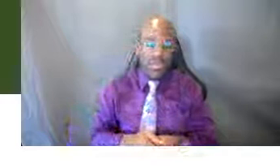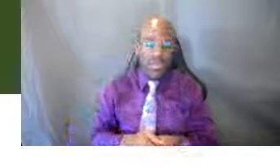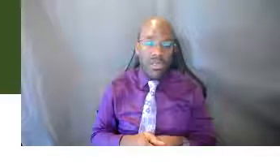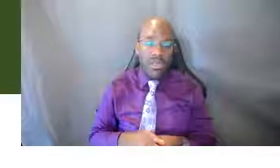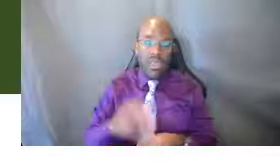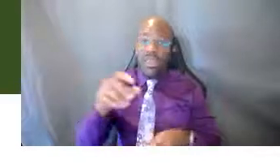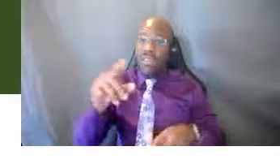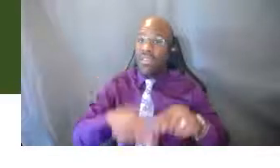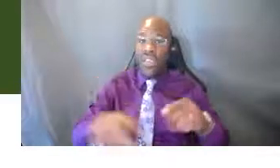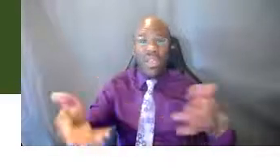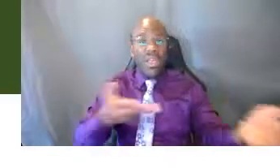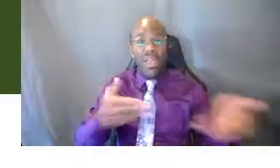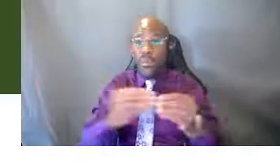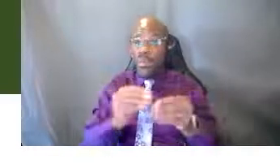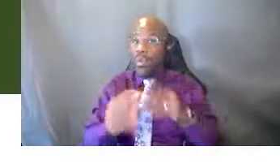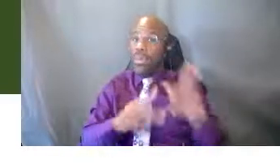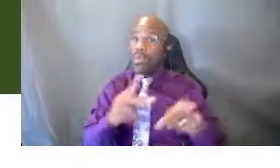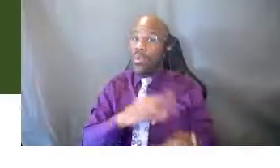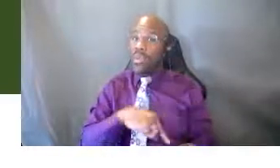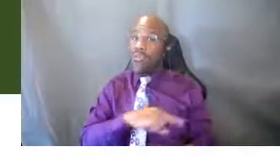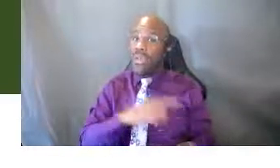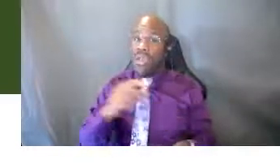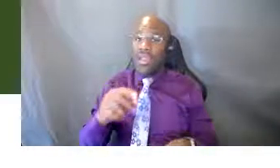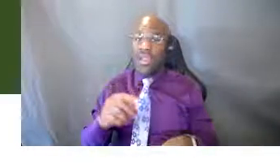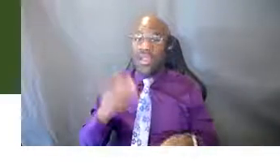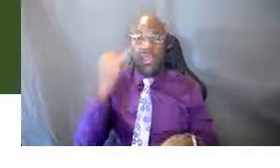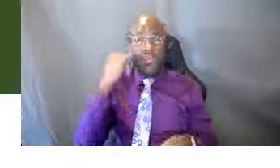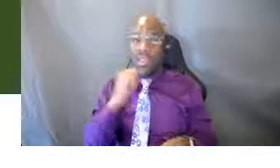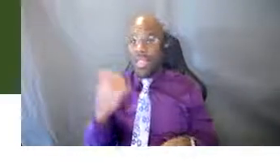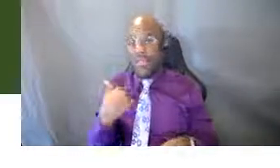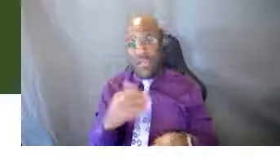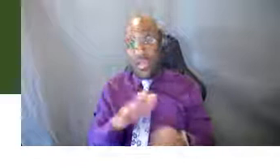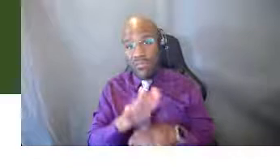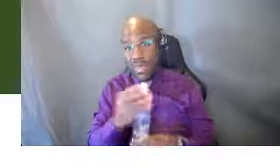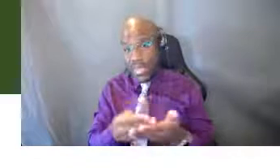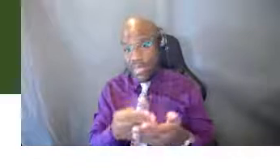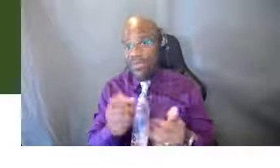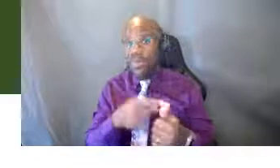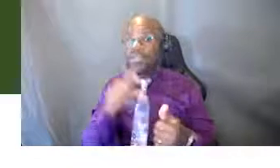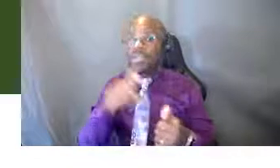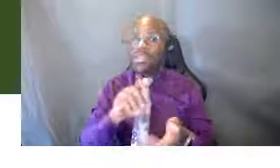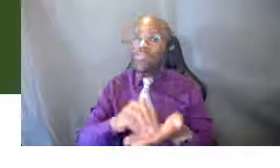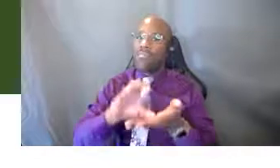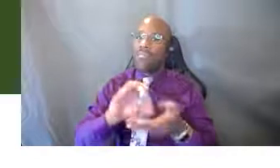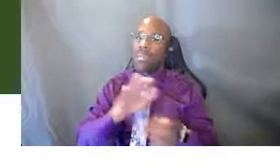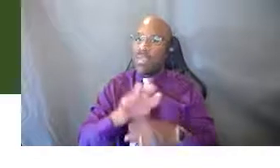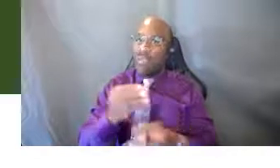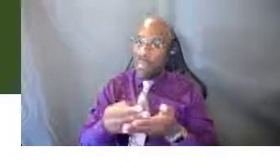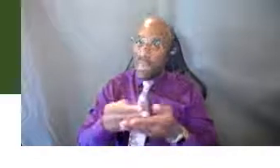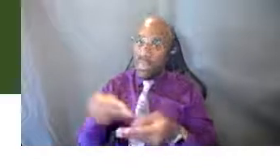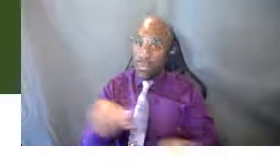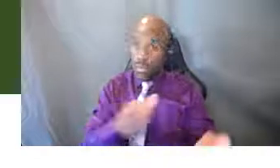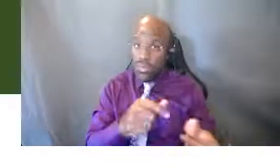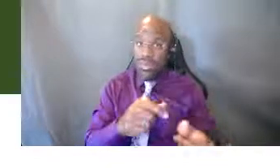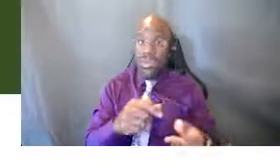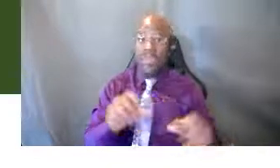funding. And post-crisis follow-up and notification of the individual's treatment team is almost